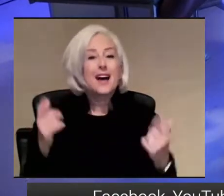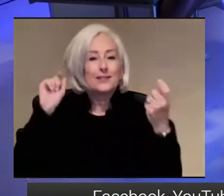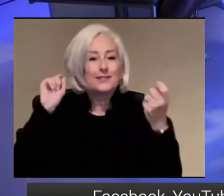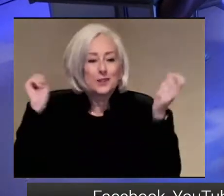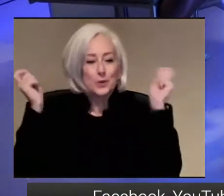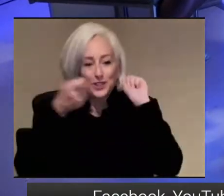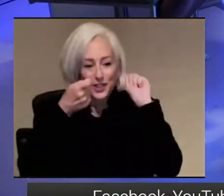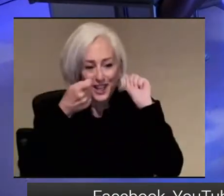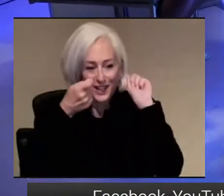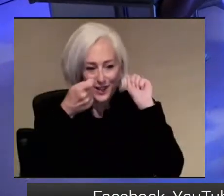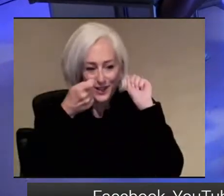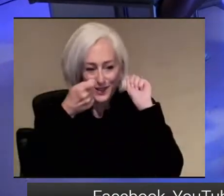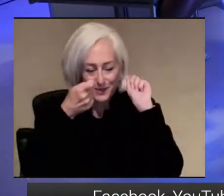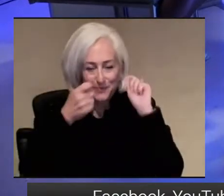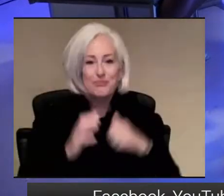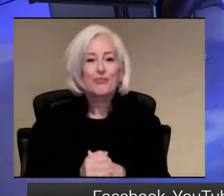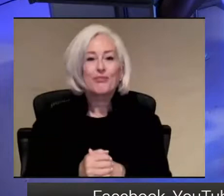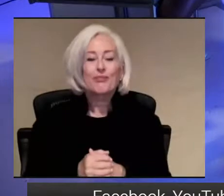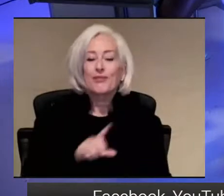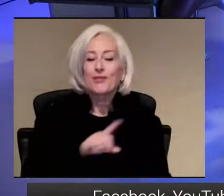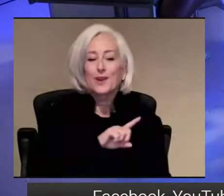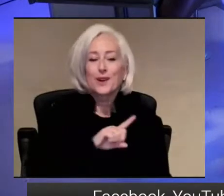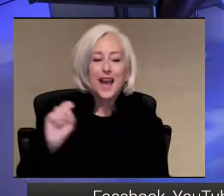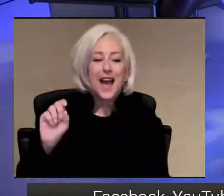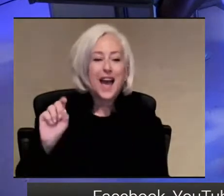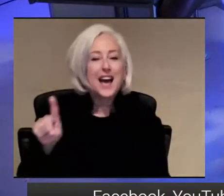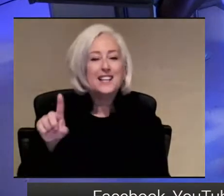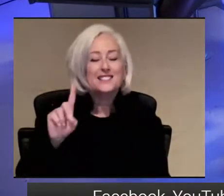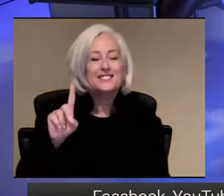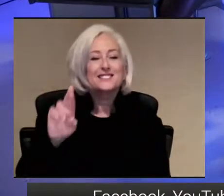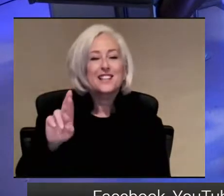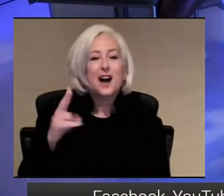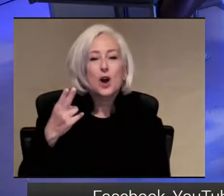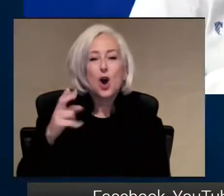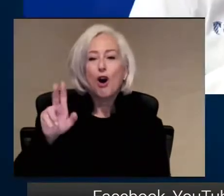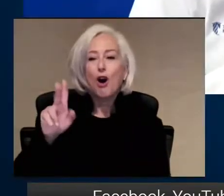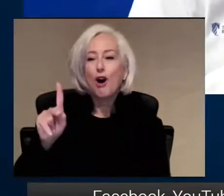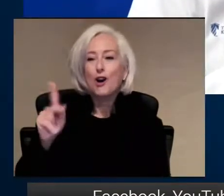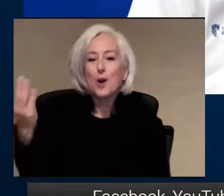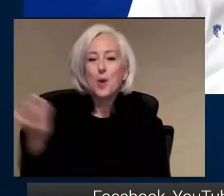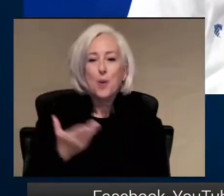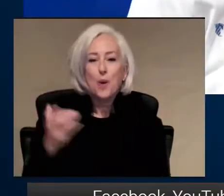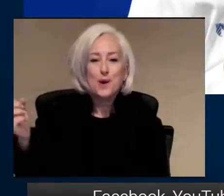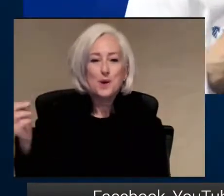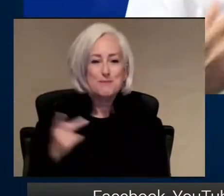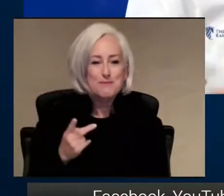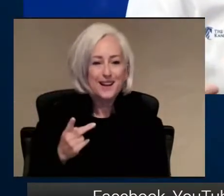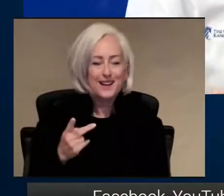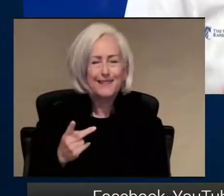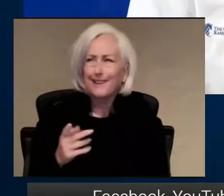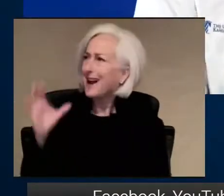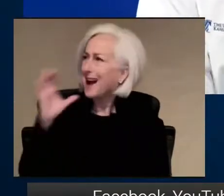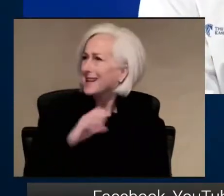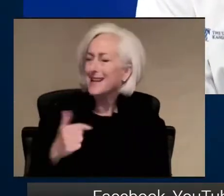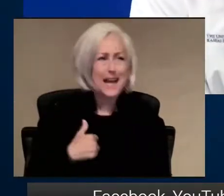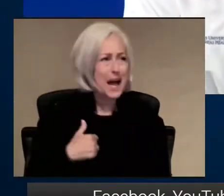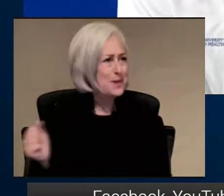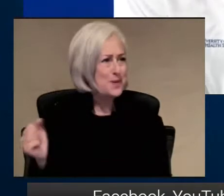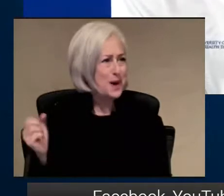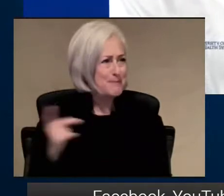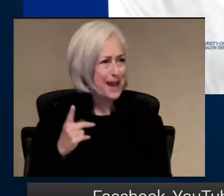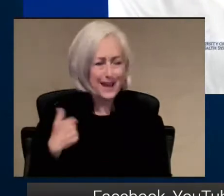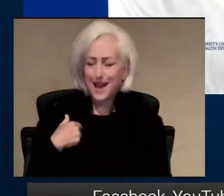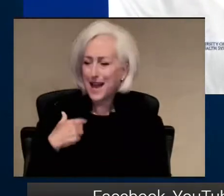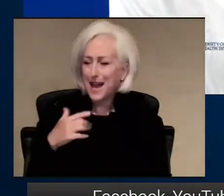but first I want to get to Doc Hawk today. Welcome back, brother, and I guess I'm the one welcoming back. Welcome to you. I'm the one that was gone for a few days. It's been a